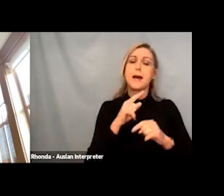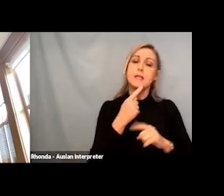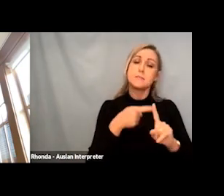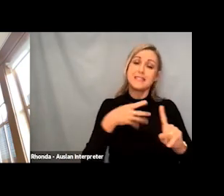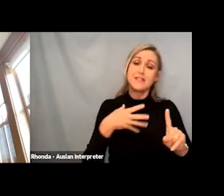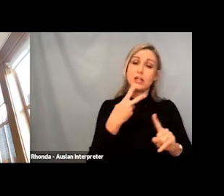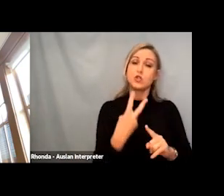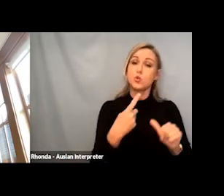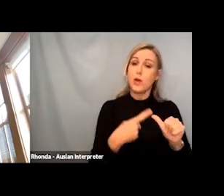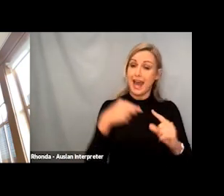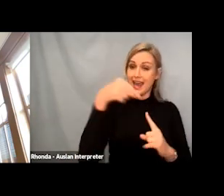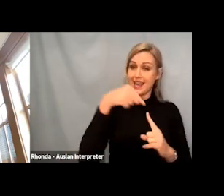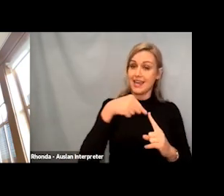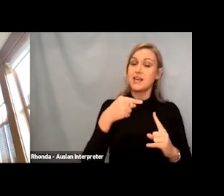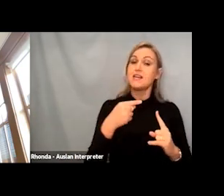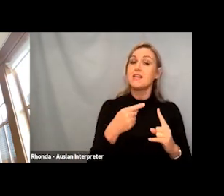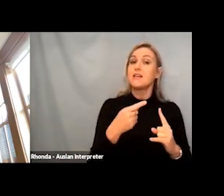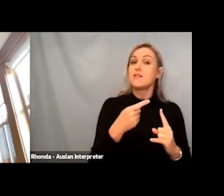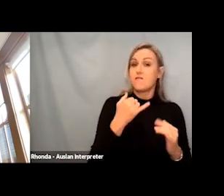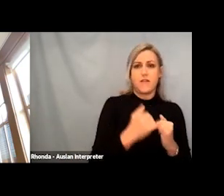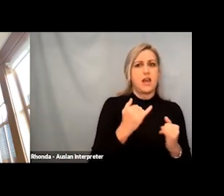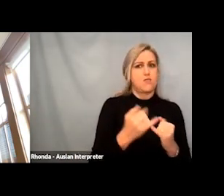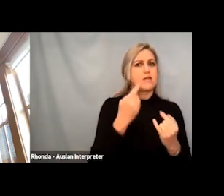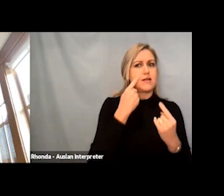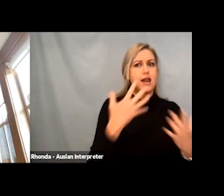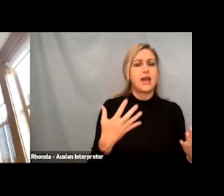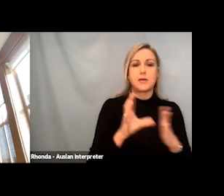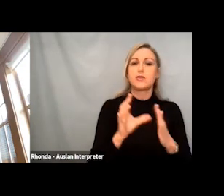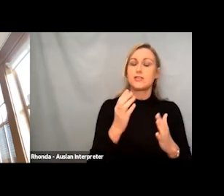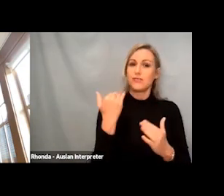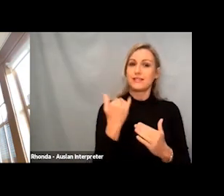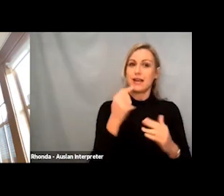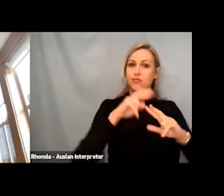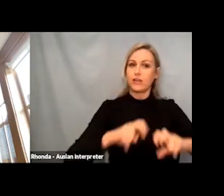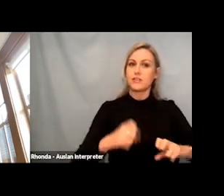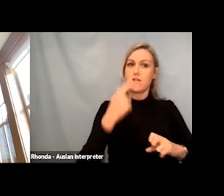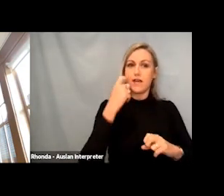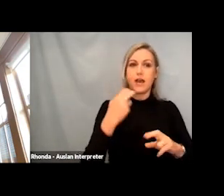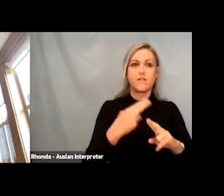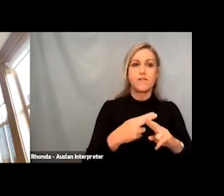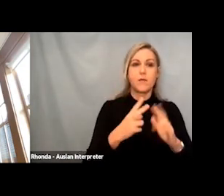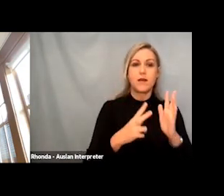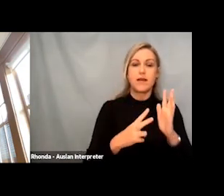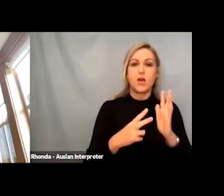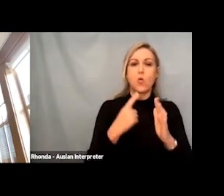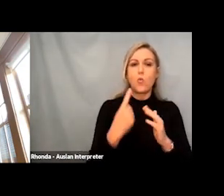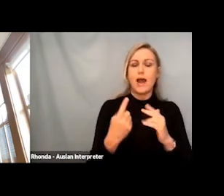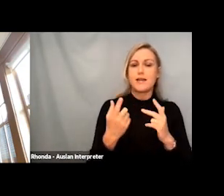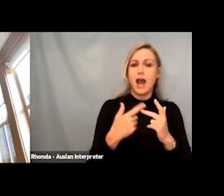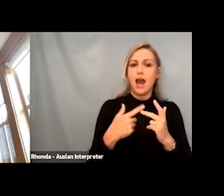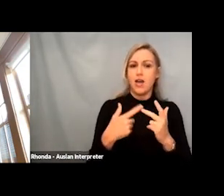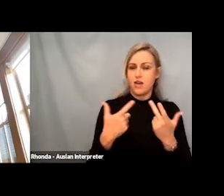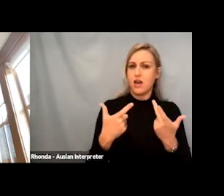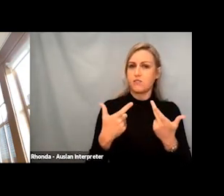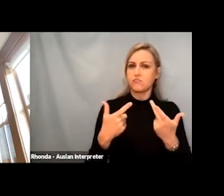one finding that has really excited me in recent years is this one from Wieland Hüttner's lab at Max